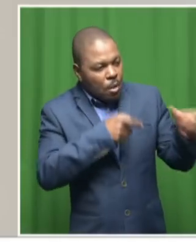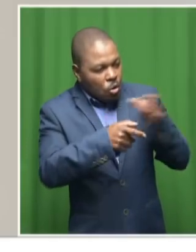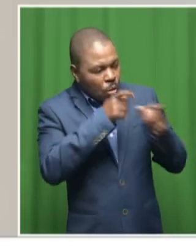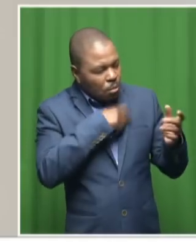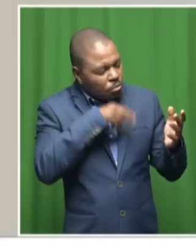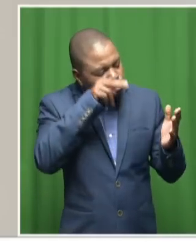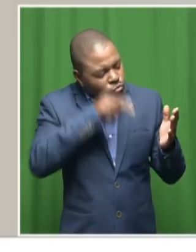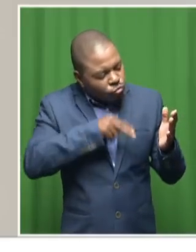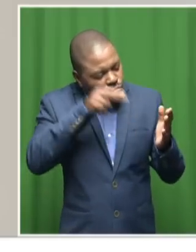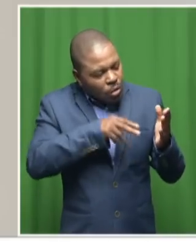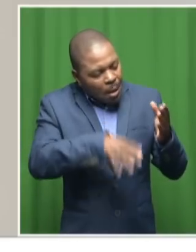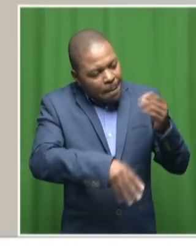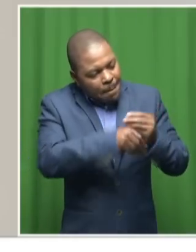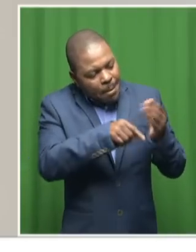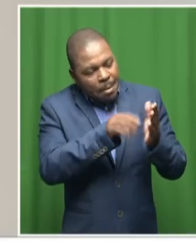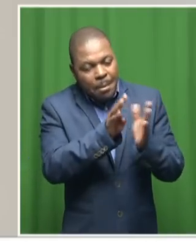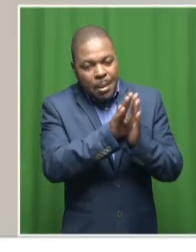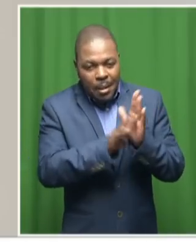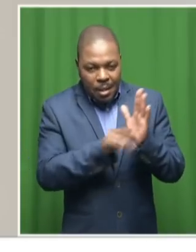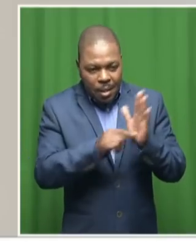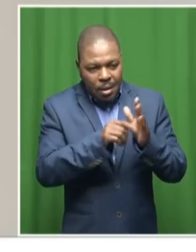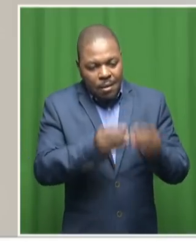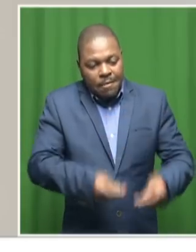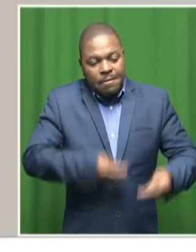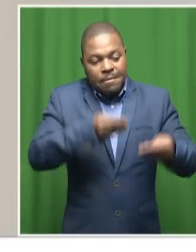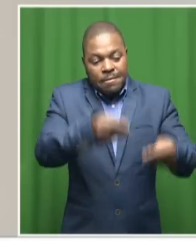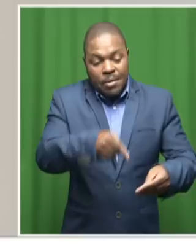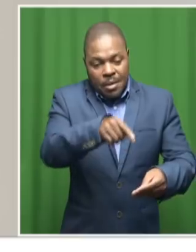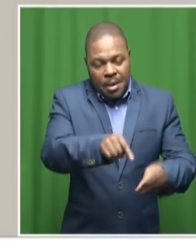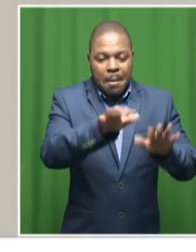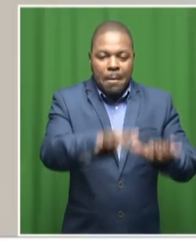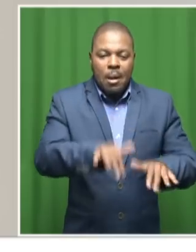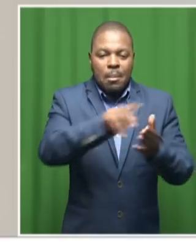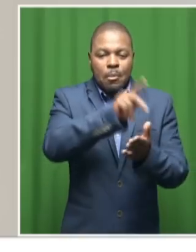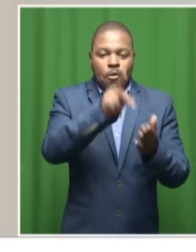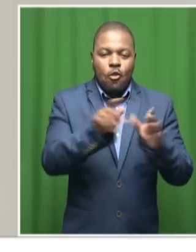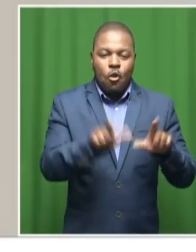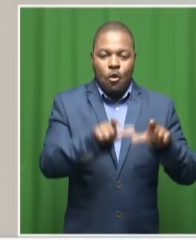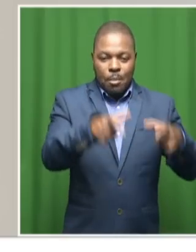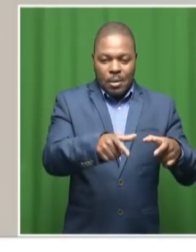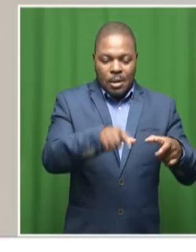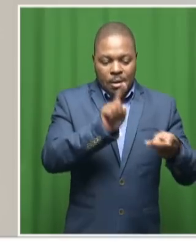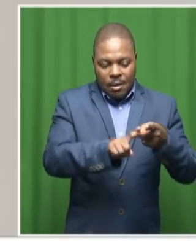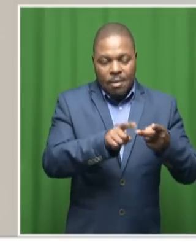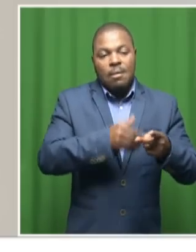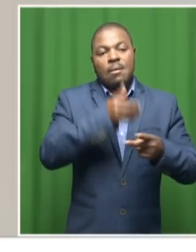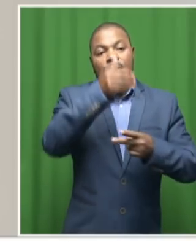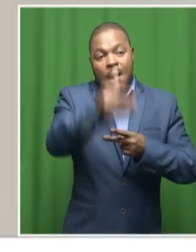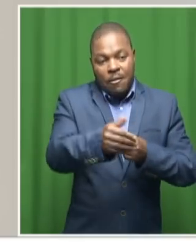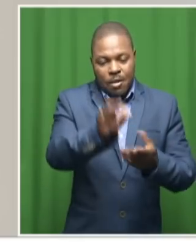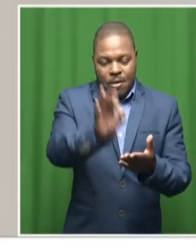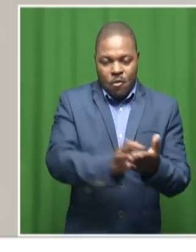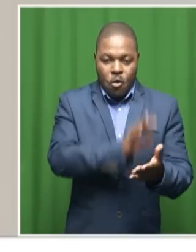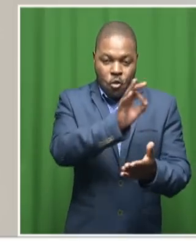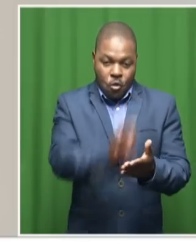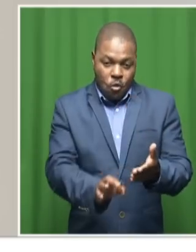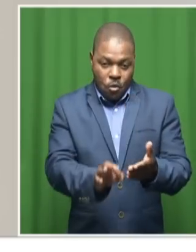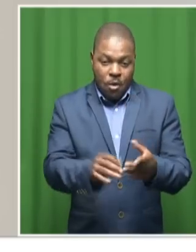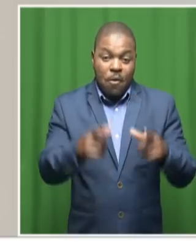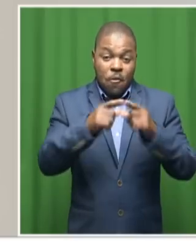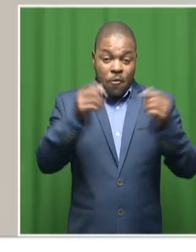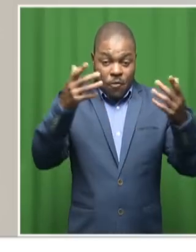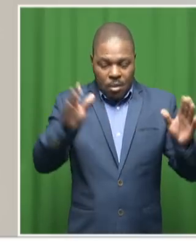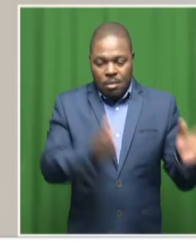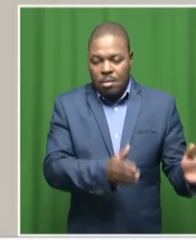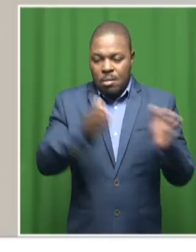changes to the bill and present those to Parliament, to the Portfolio Committee. And then it goes to a vote, after which it will go to the